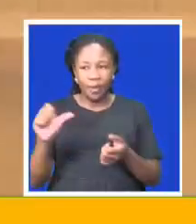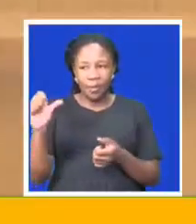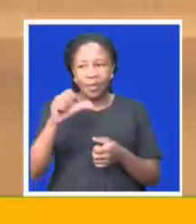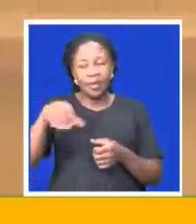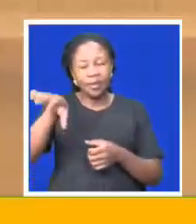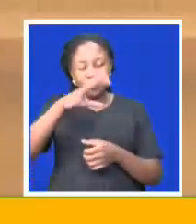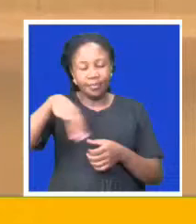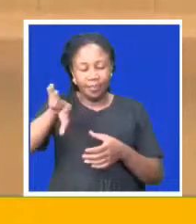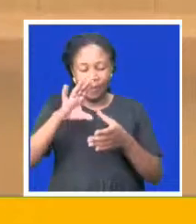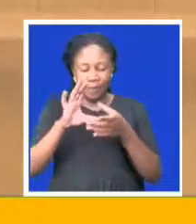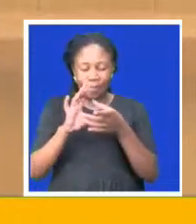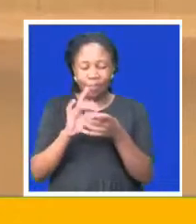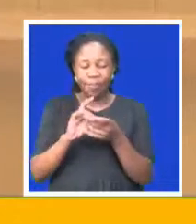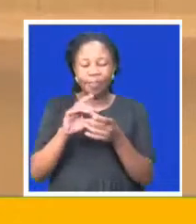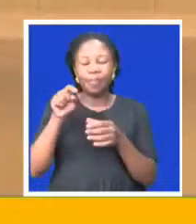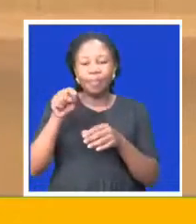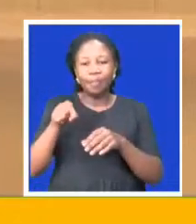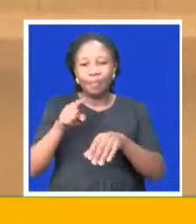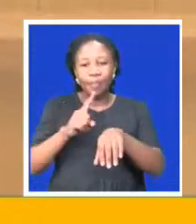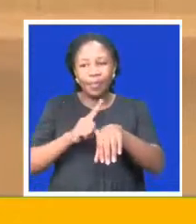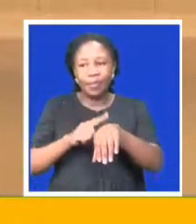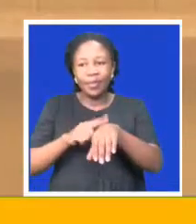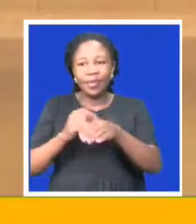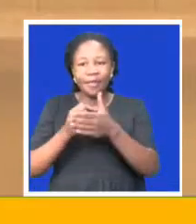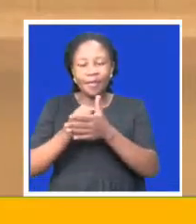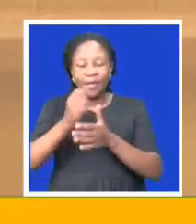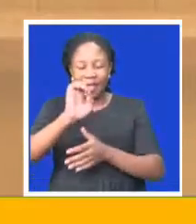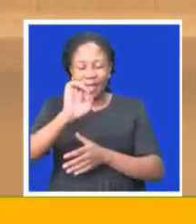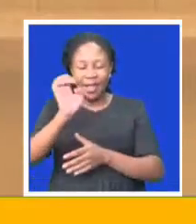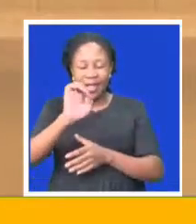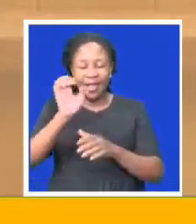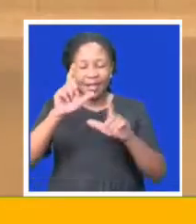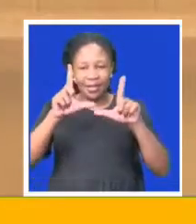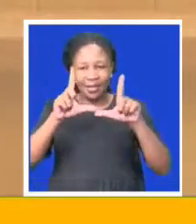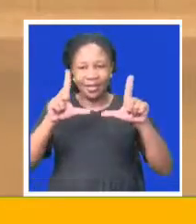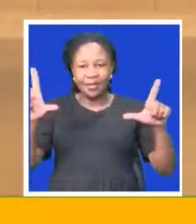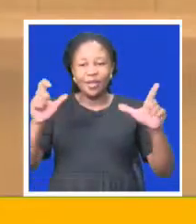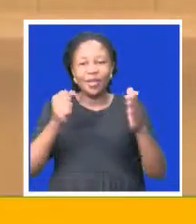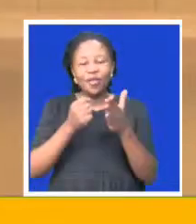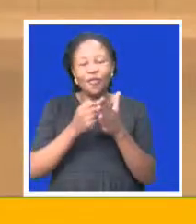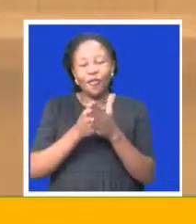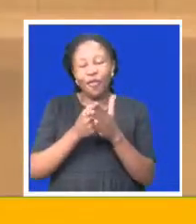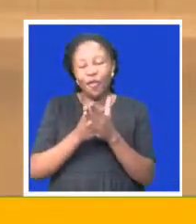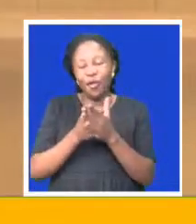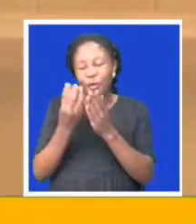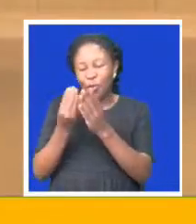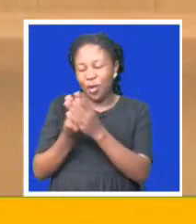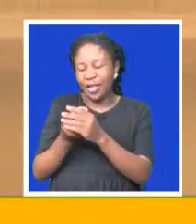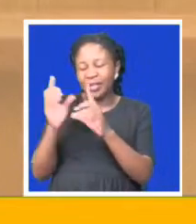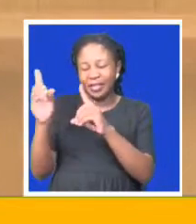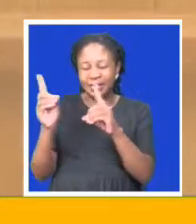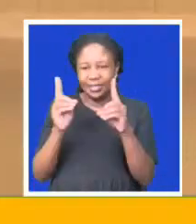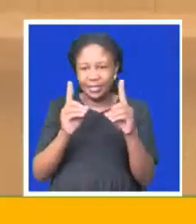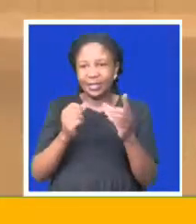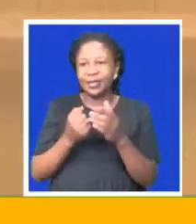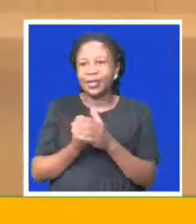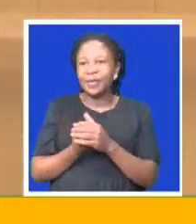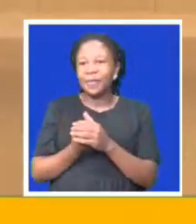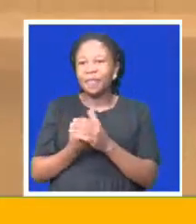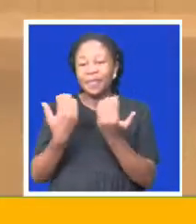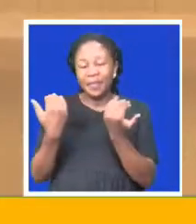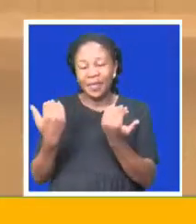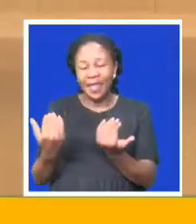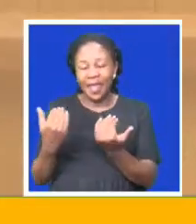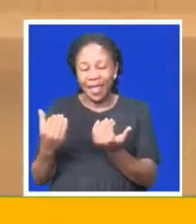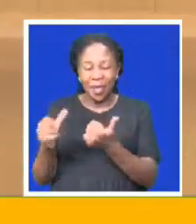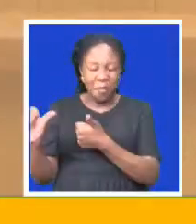we are doing English language for the Form 1s and the Form 2s with Doreen Mamba. A very good afternoon to you if you have just joined us, especially if